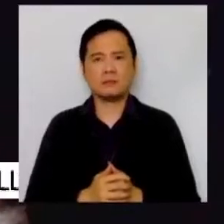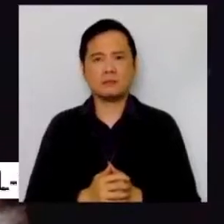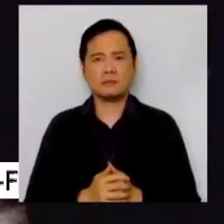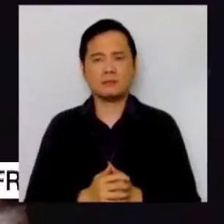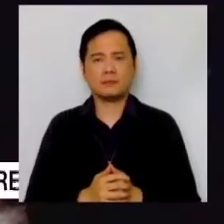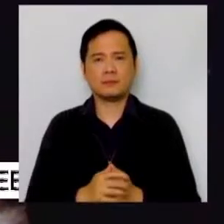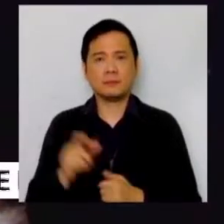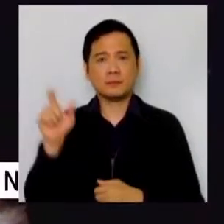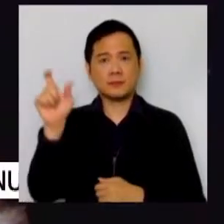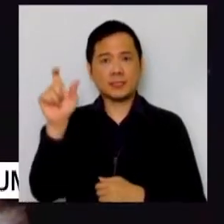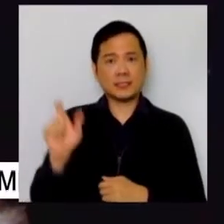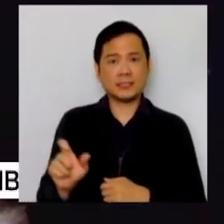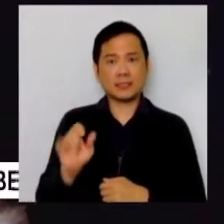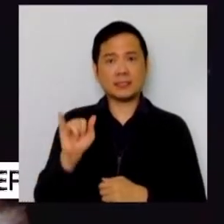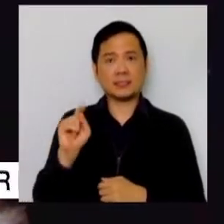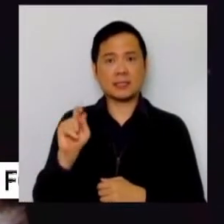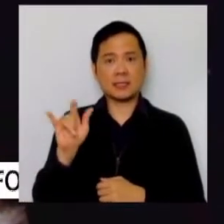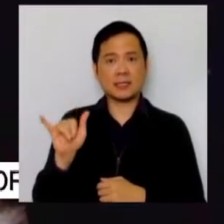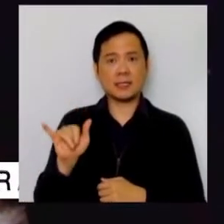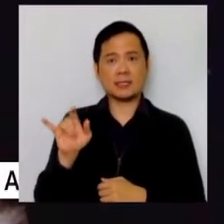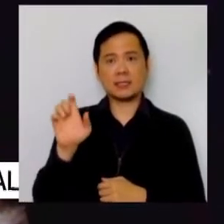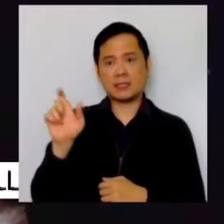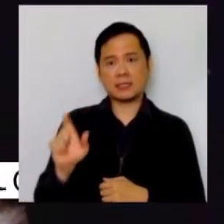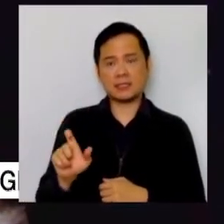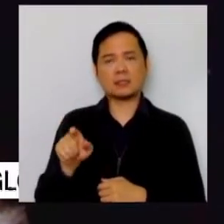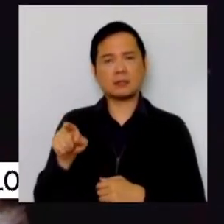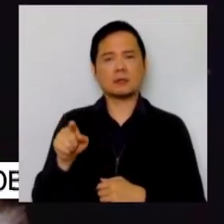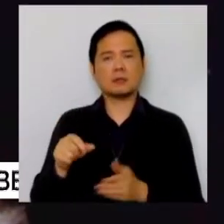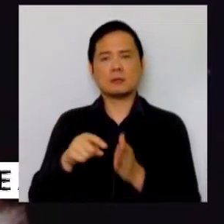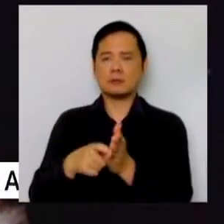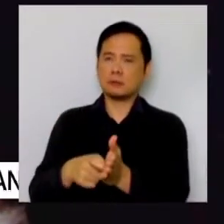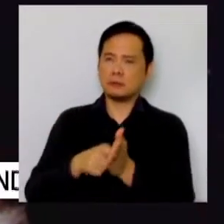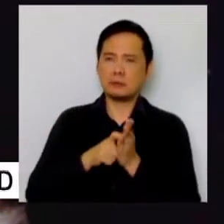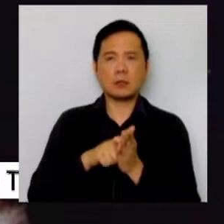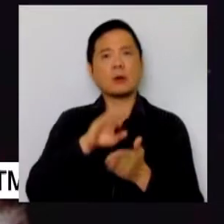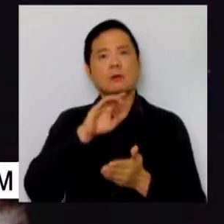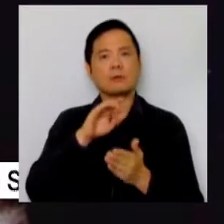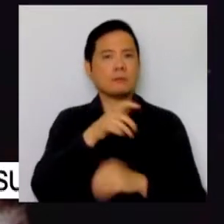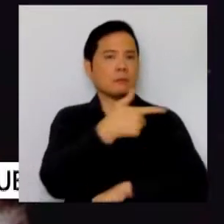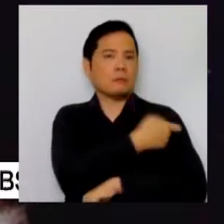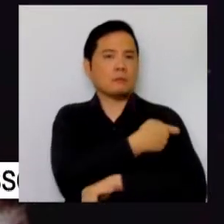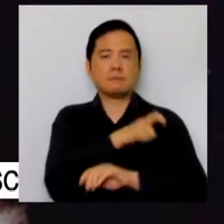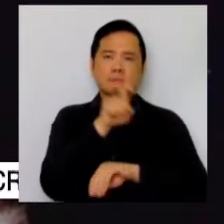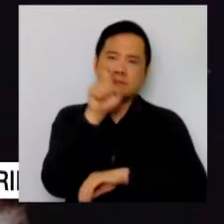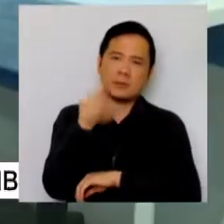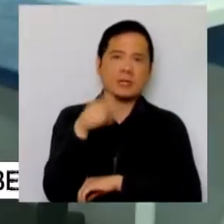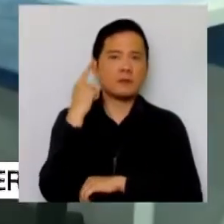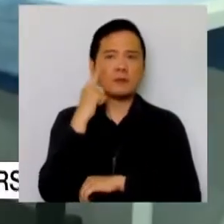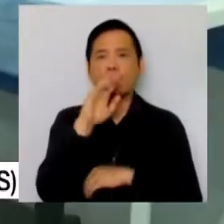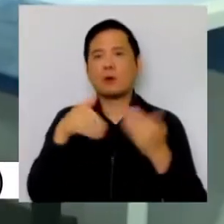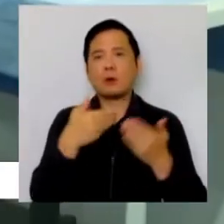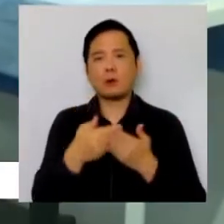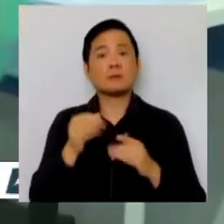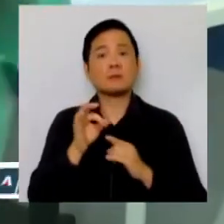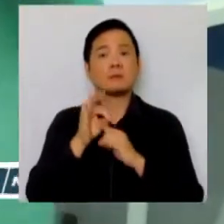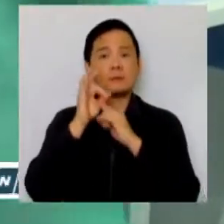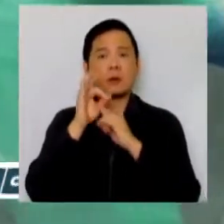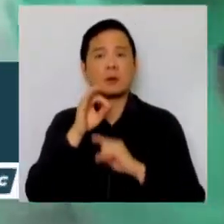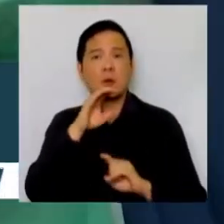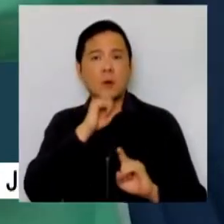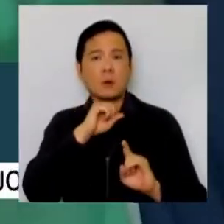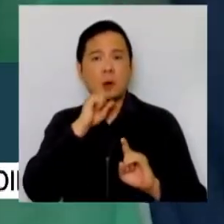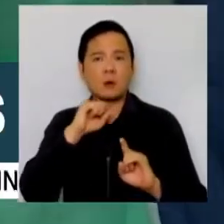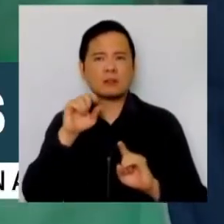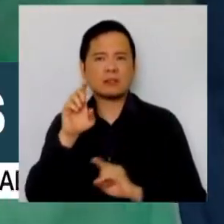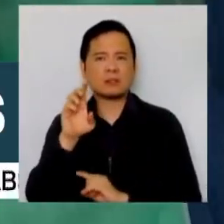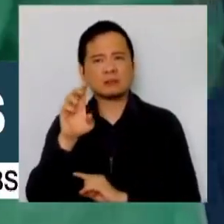Italy making COVID vaccination mandatory for everyone over 50 years old in a bid to battle surging infections. Prime Minister